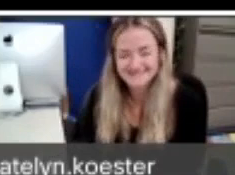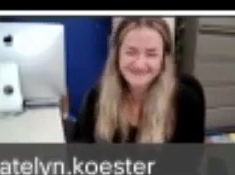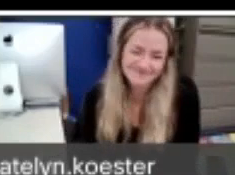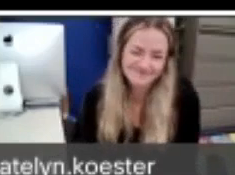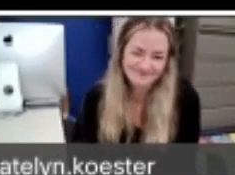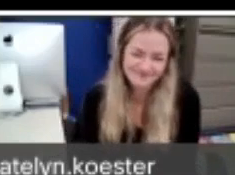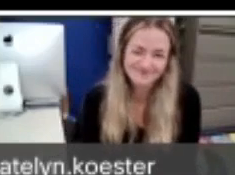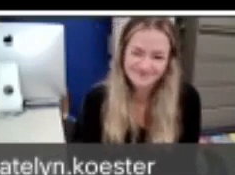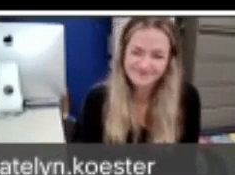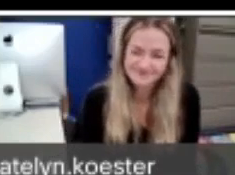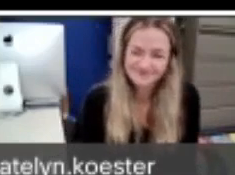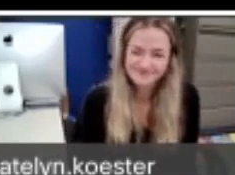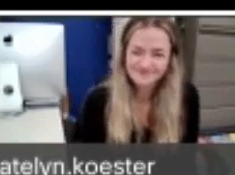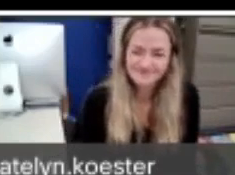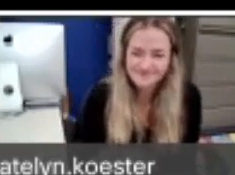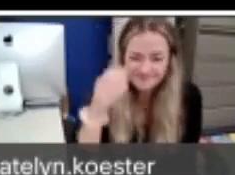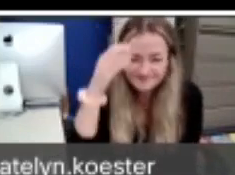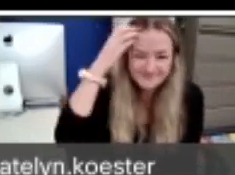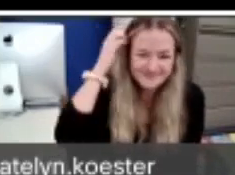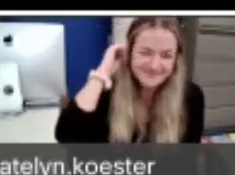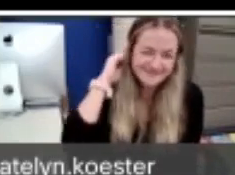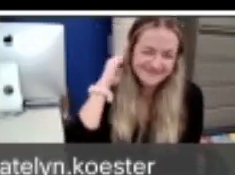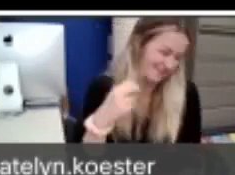Yeah, I can imagine that. Thank you.